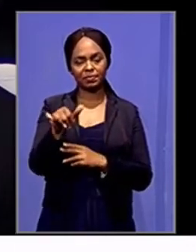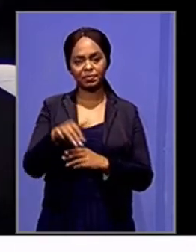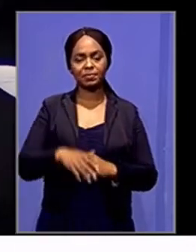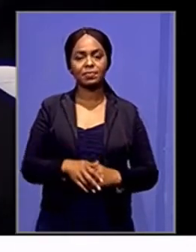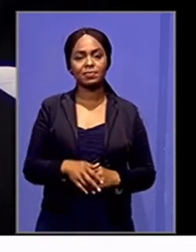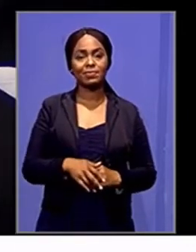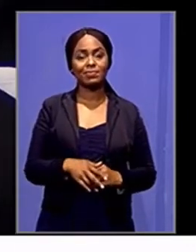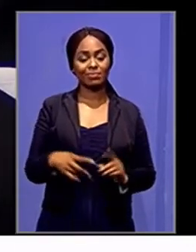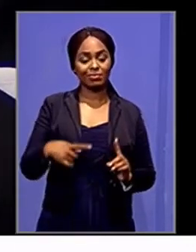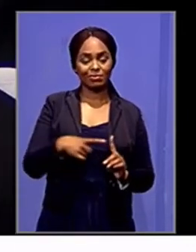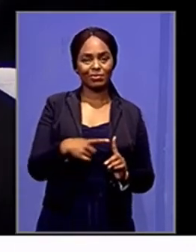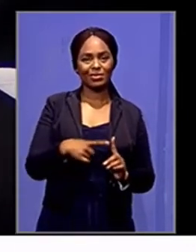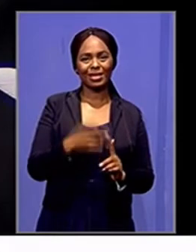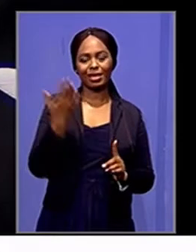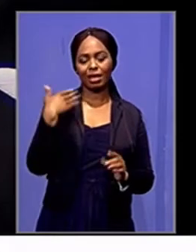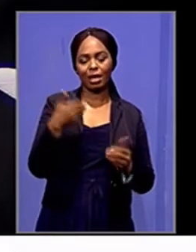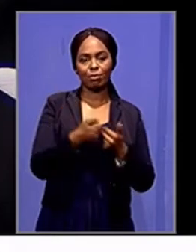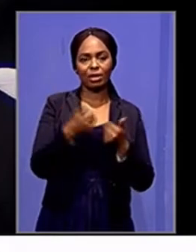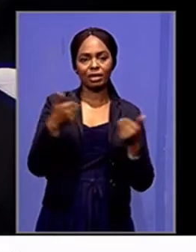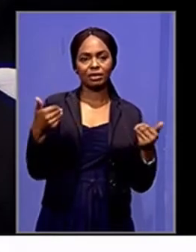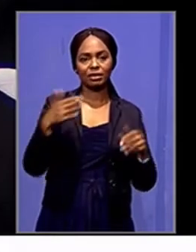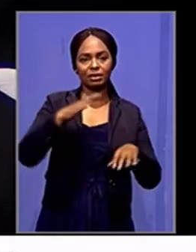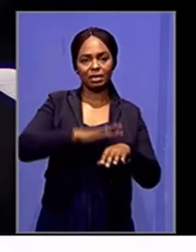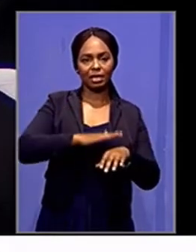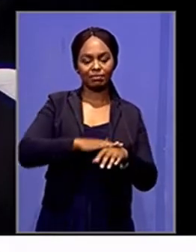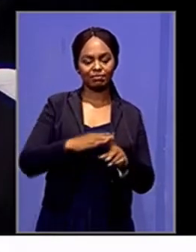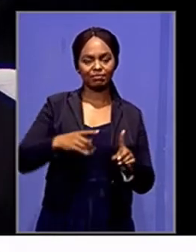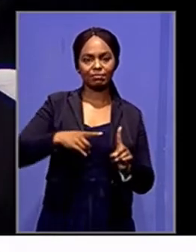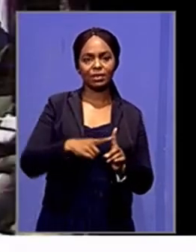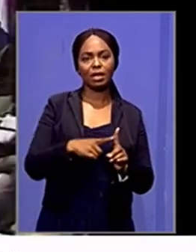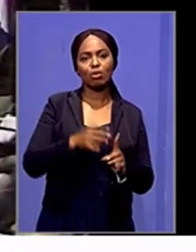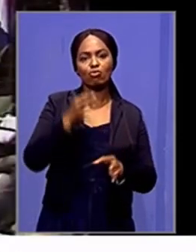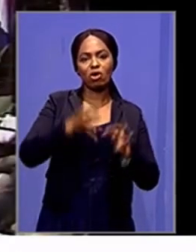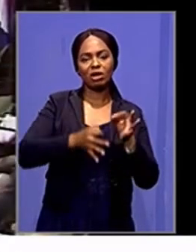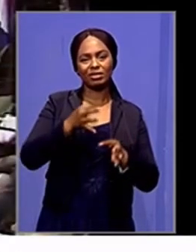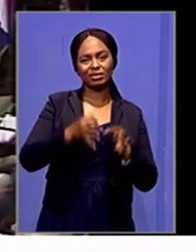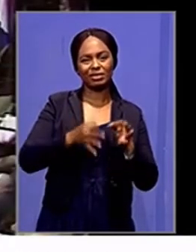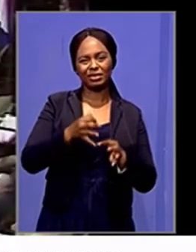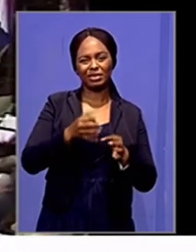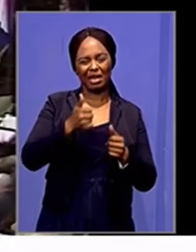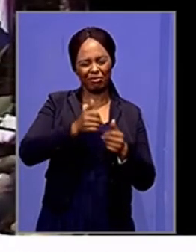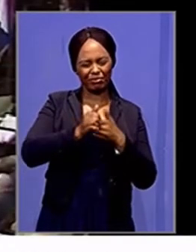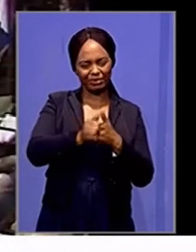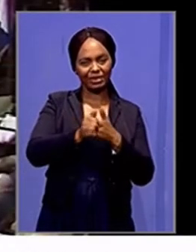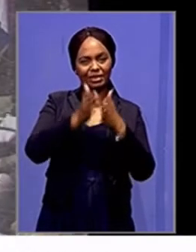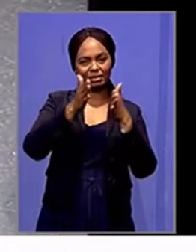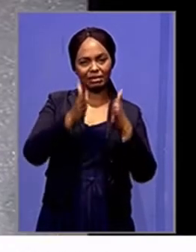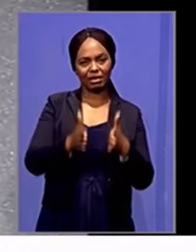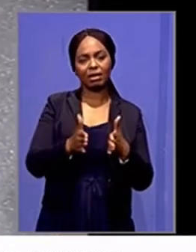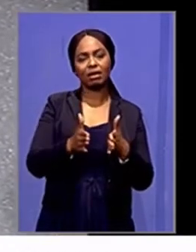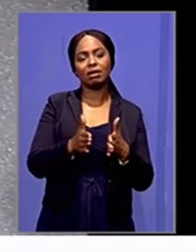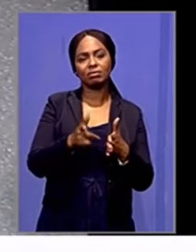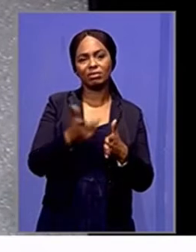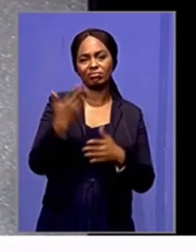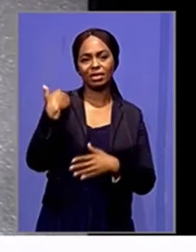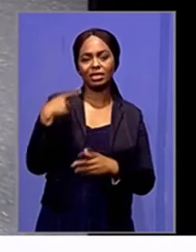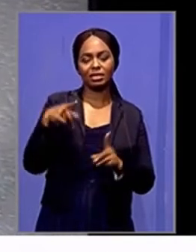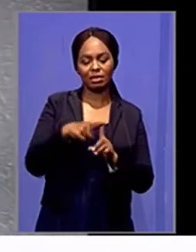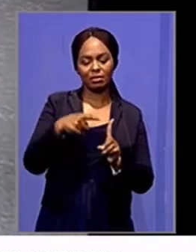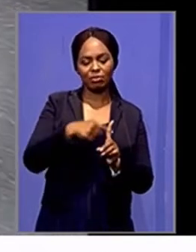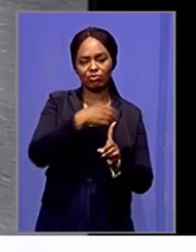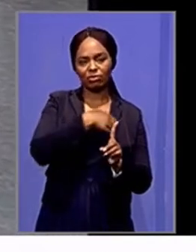ya puso ya tlhaolele e ne le mongwe wa borradipolotiki ba bagolo mo nageng mme e nnile mopresidente wa Afrika Borwa go tloga